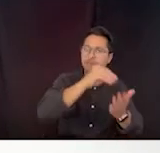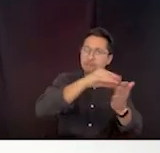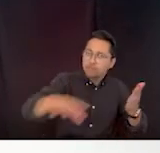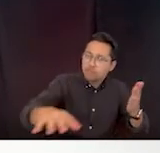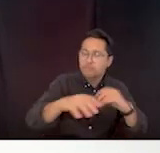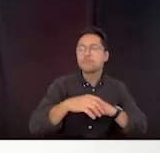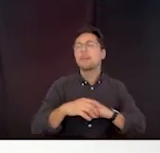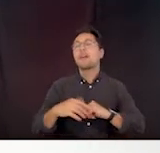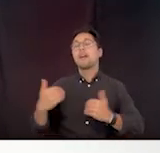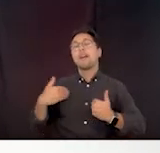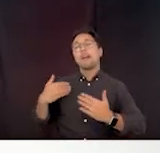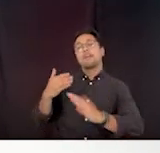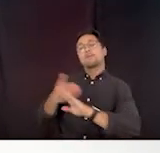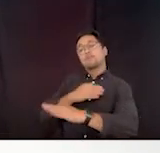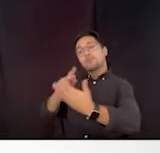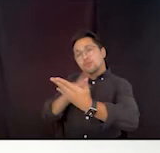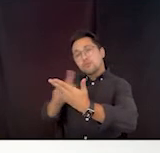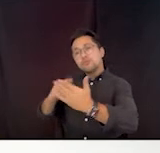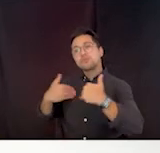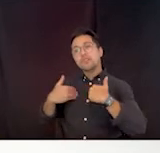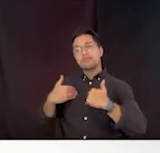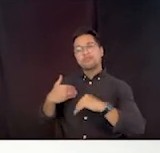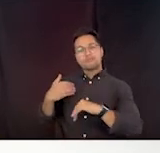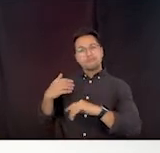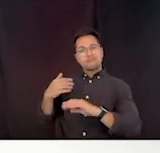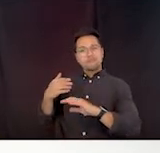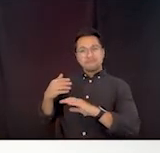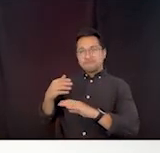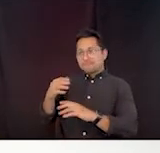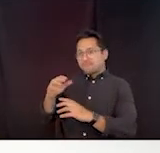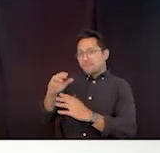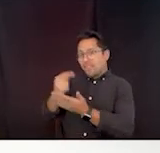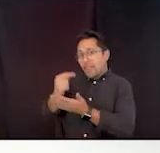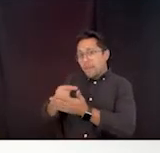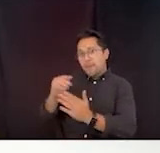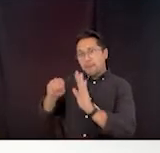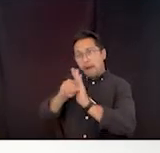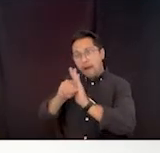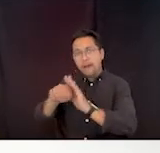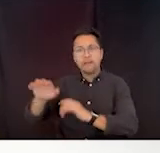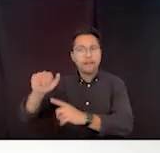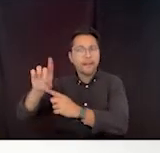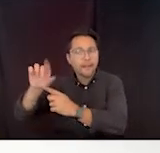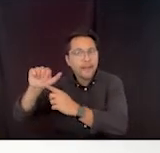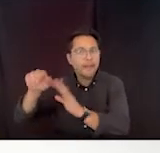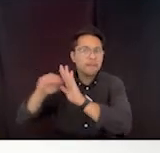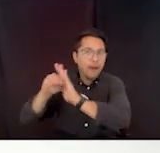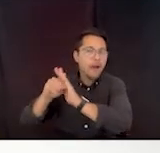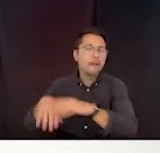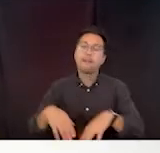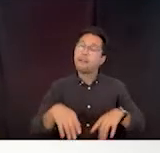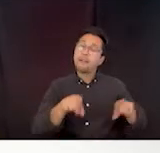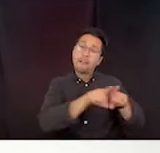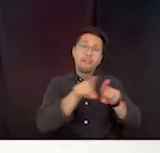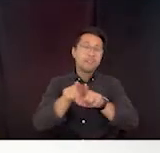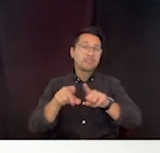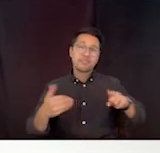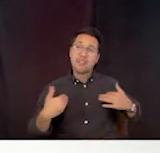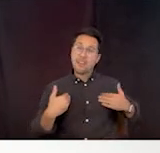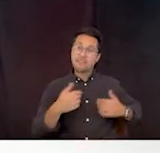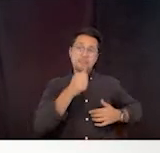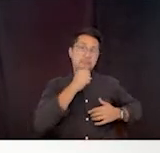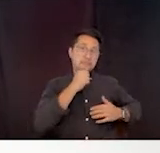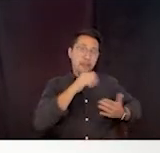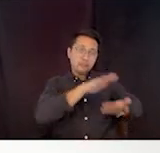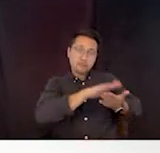have preschools that are based in different therapy models, so there may be an ABA-based preschool, as well as Amy kind of mentioned, we have a lot of just private preschools who are